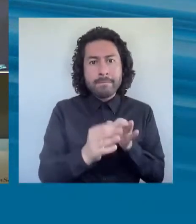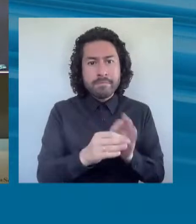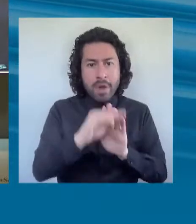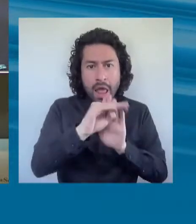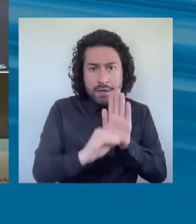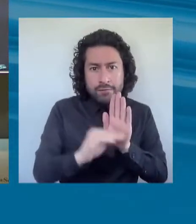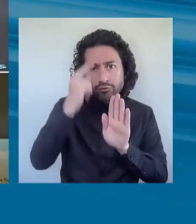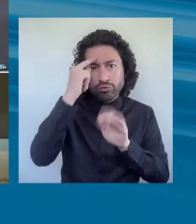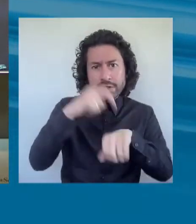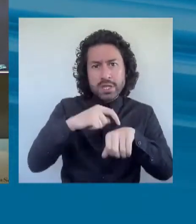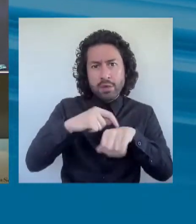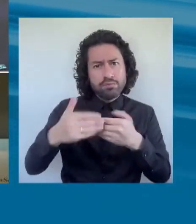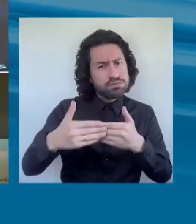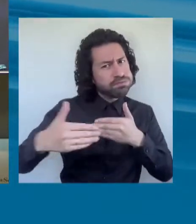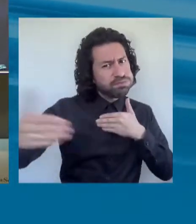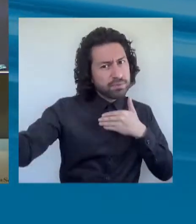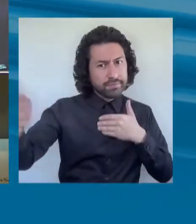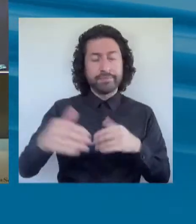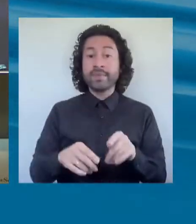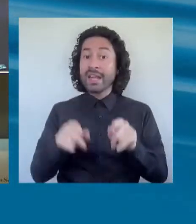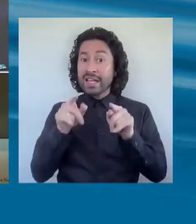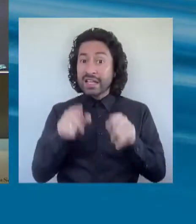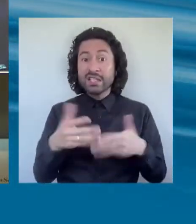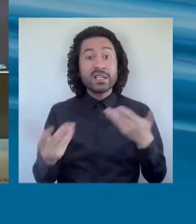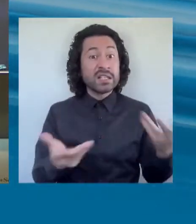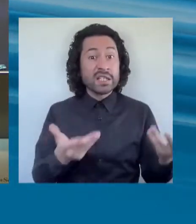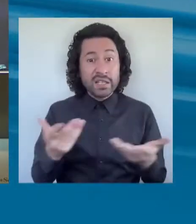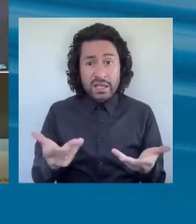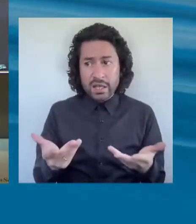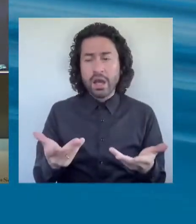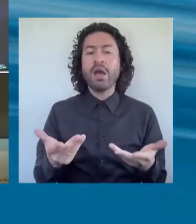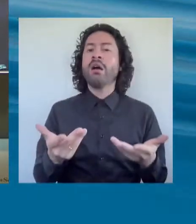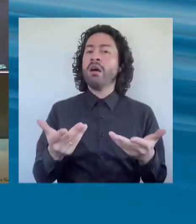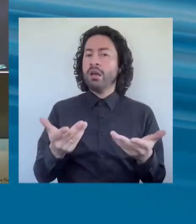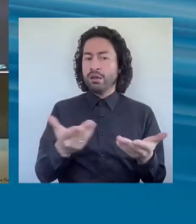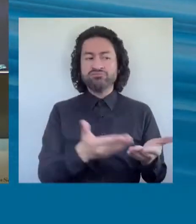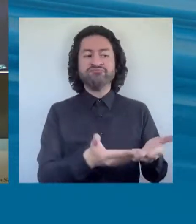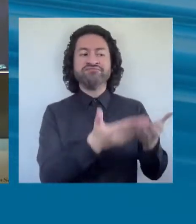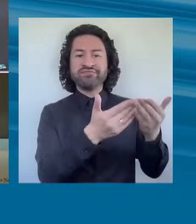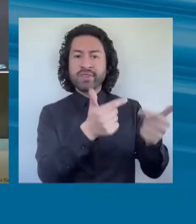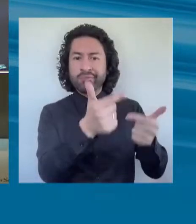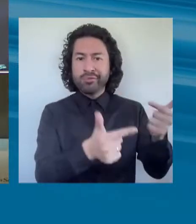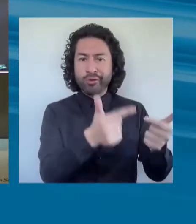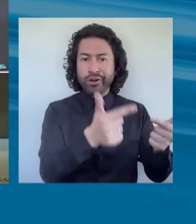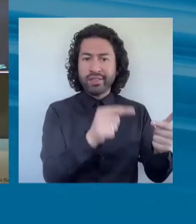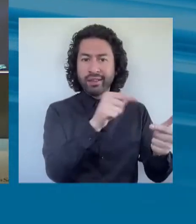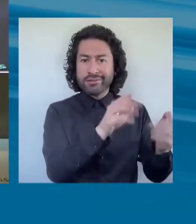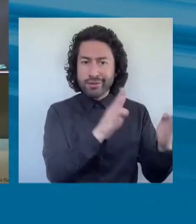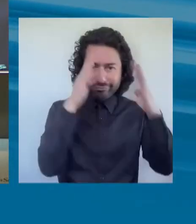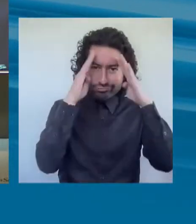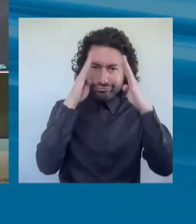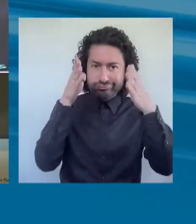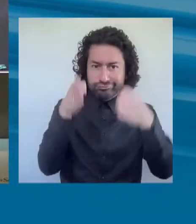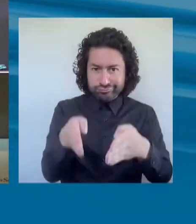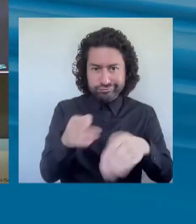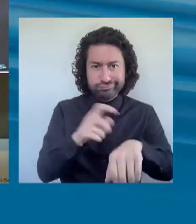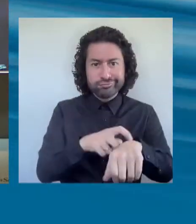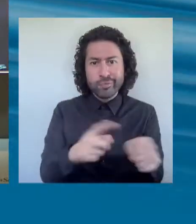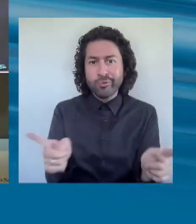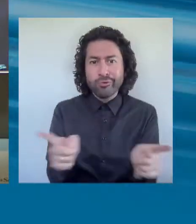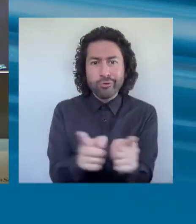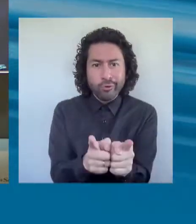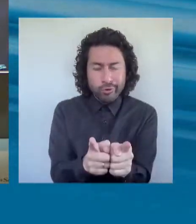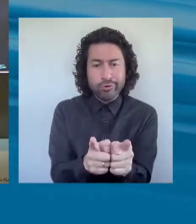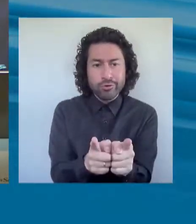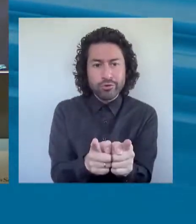planning. This, in the long run, favors the promotion of targeted policies,